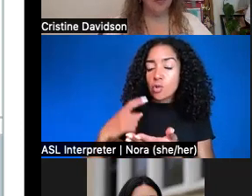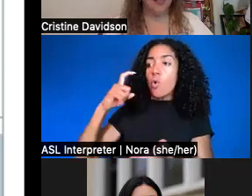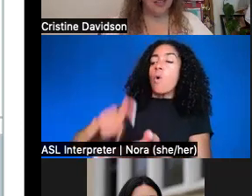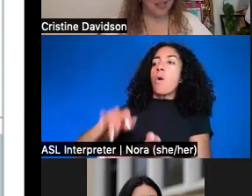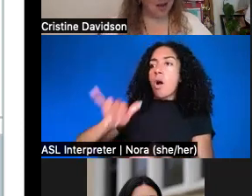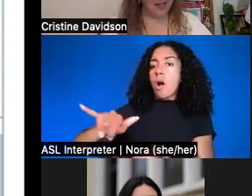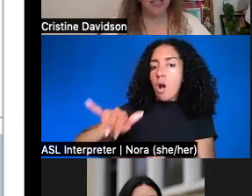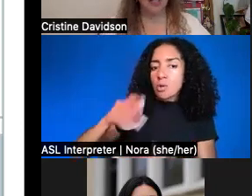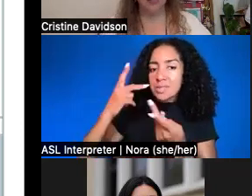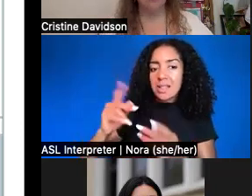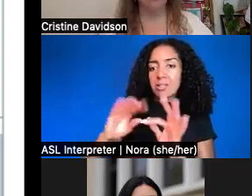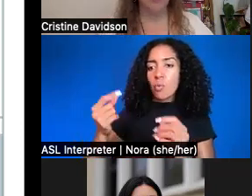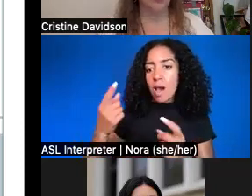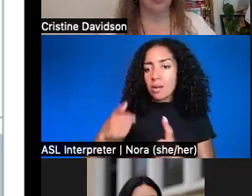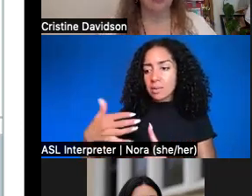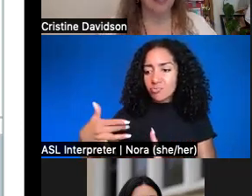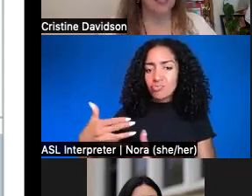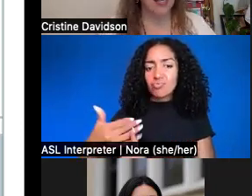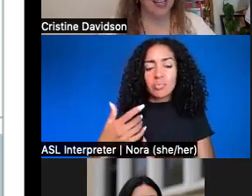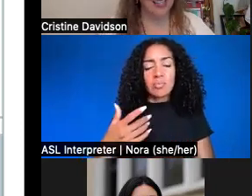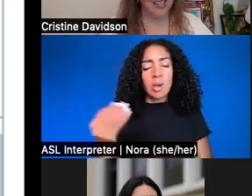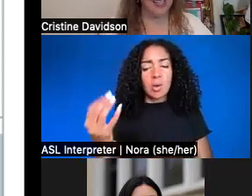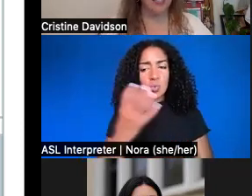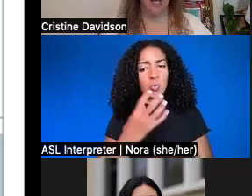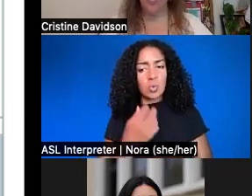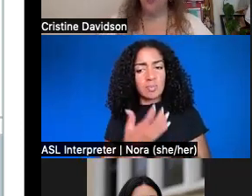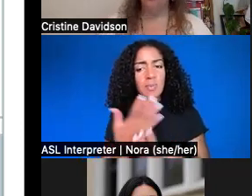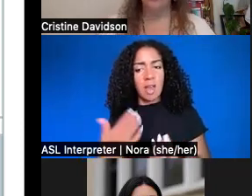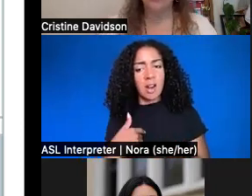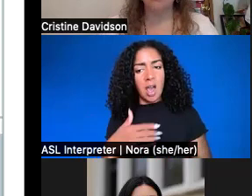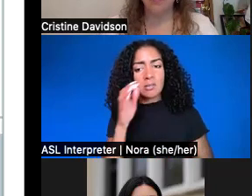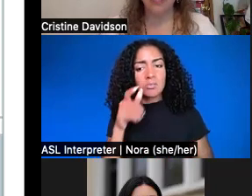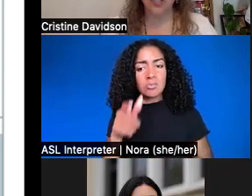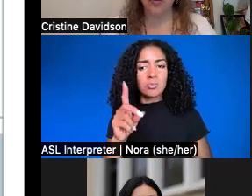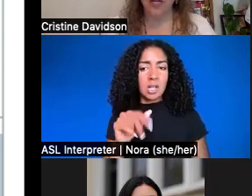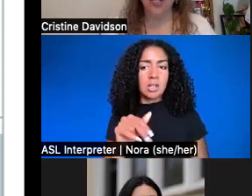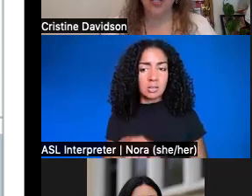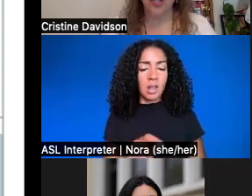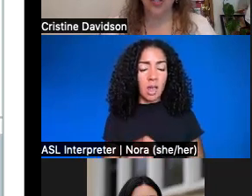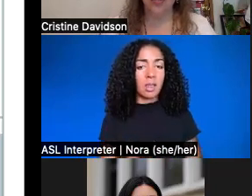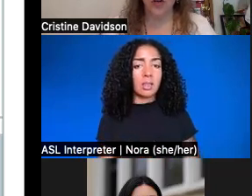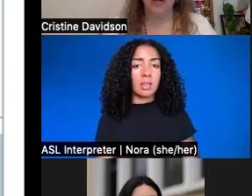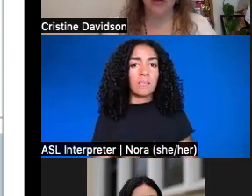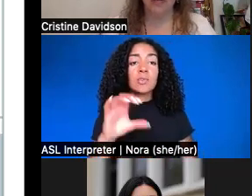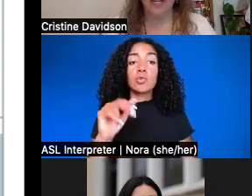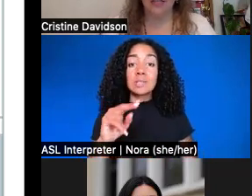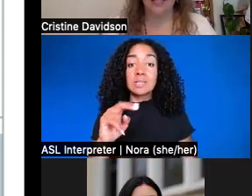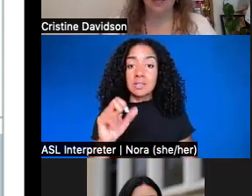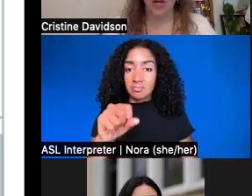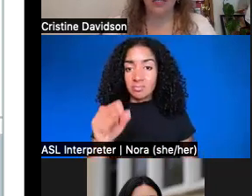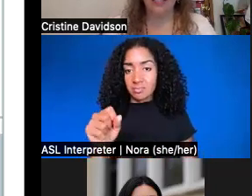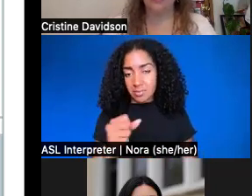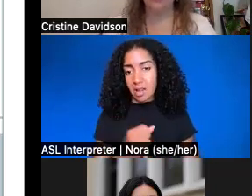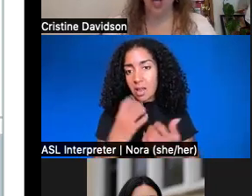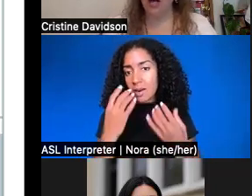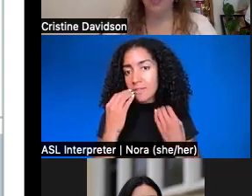Yeah, it's a lot of information. It's a lot, but it's many generations too of tactics